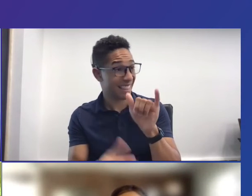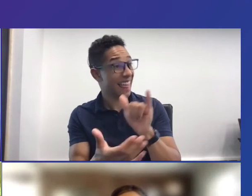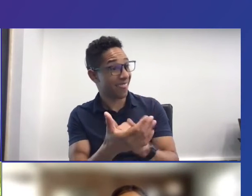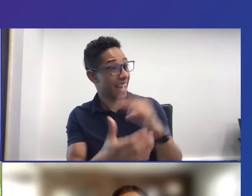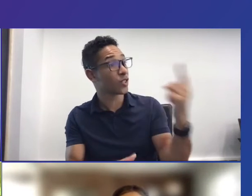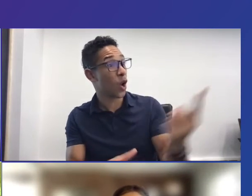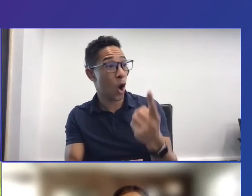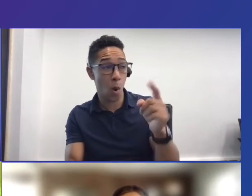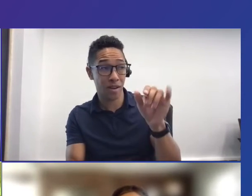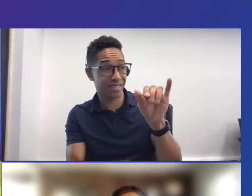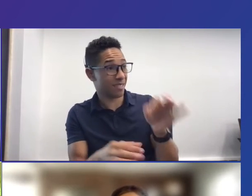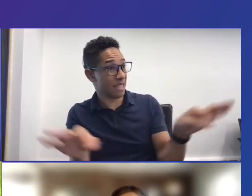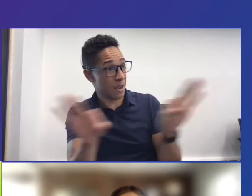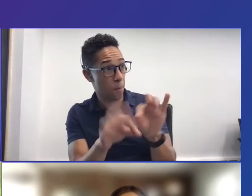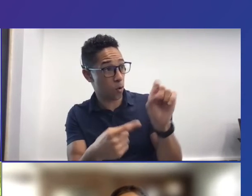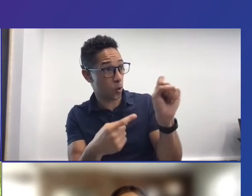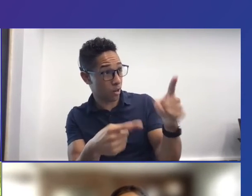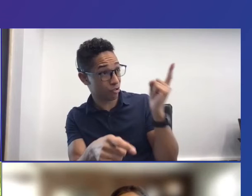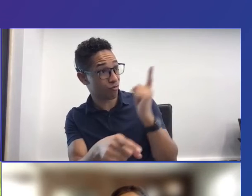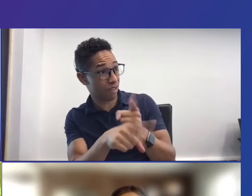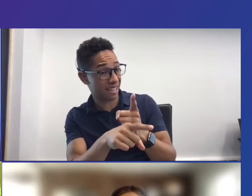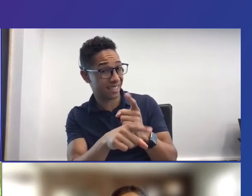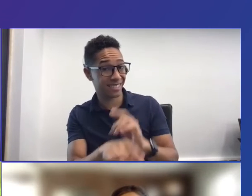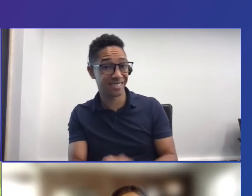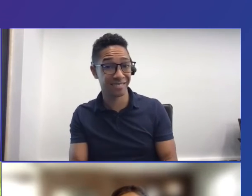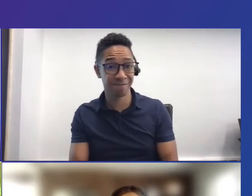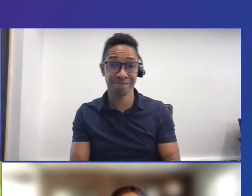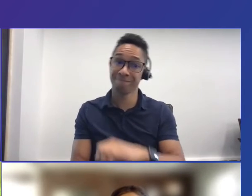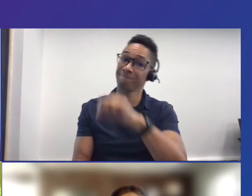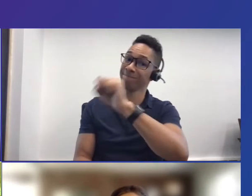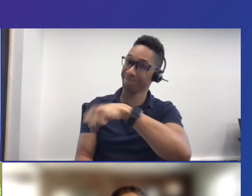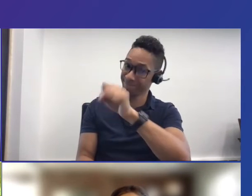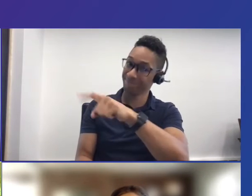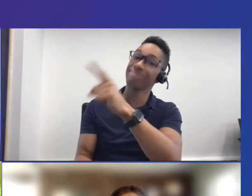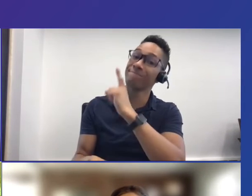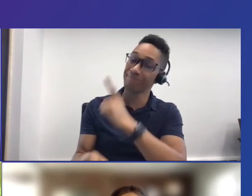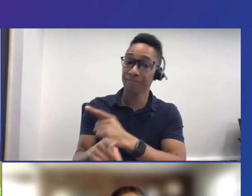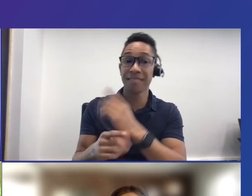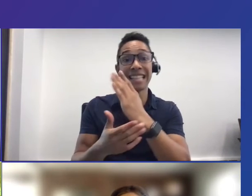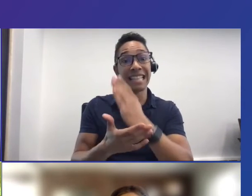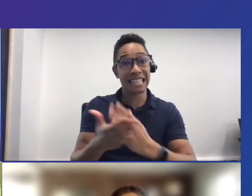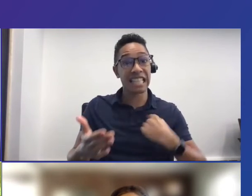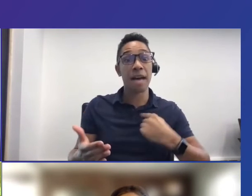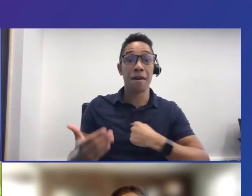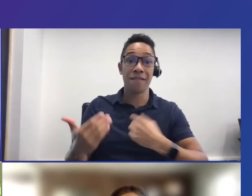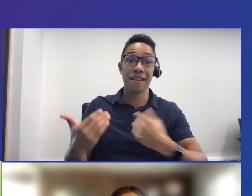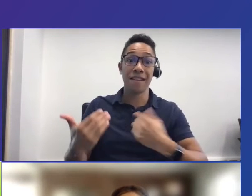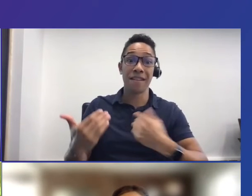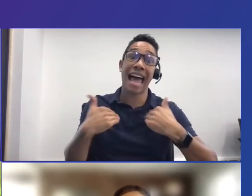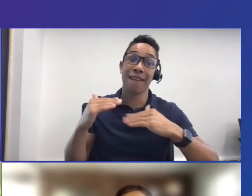yes, you're right. And then some of us have less time than others, but